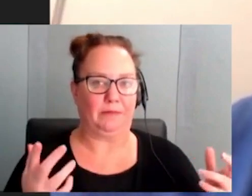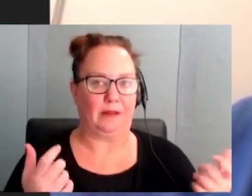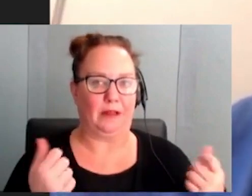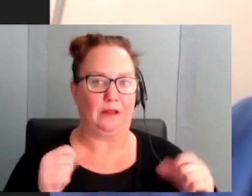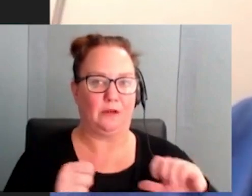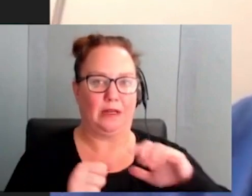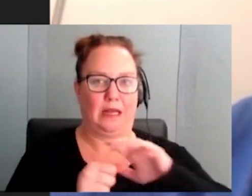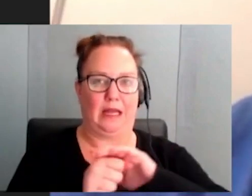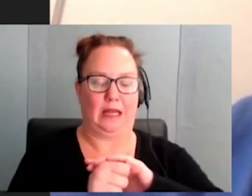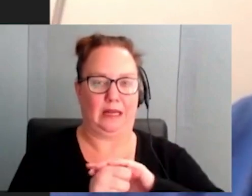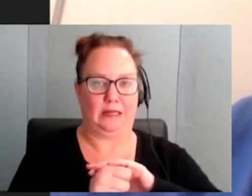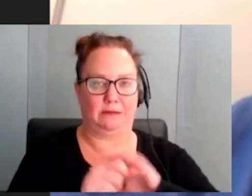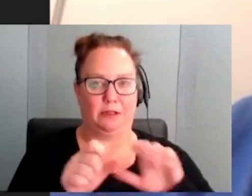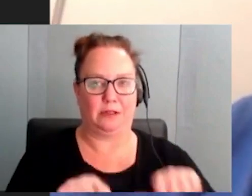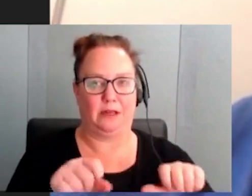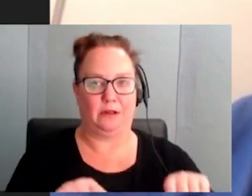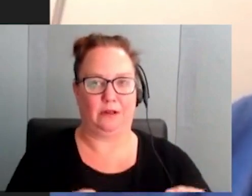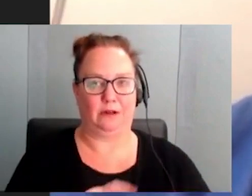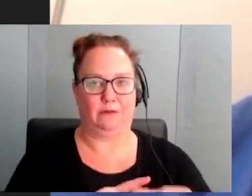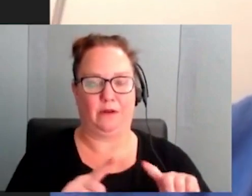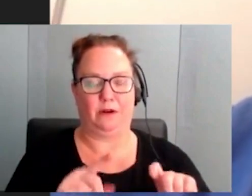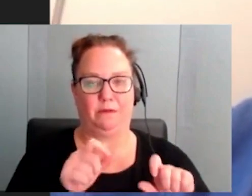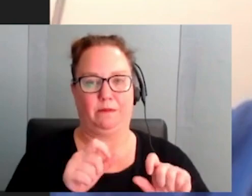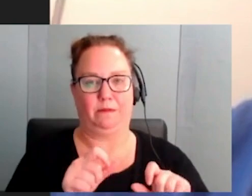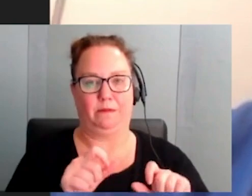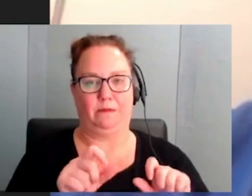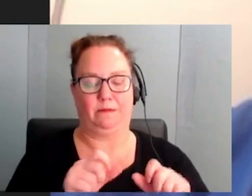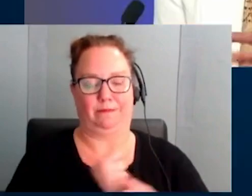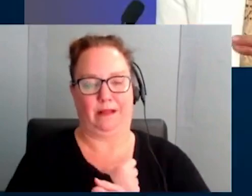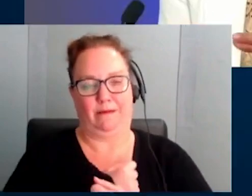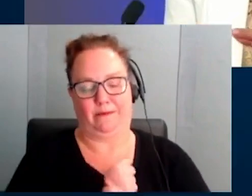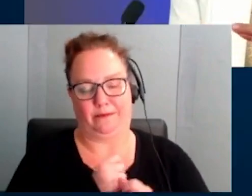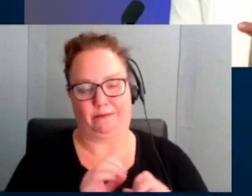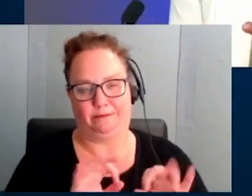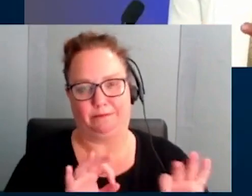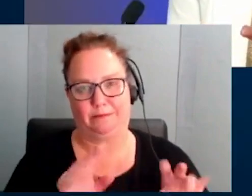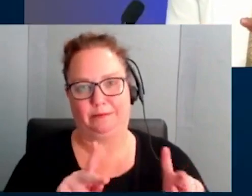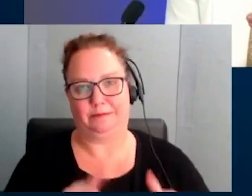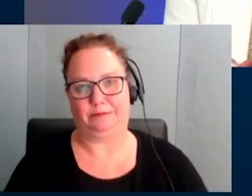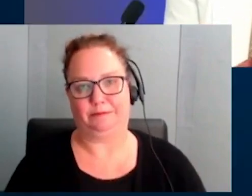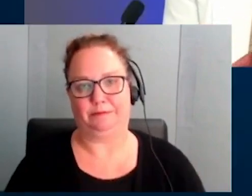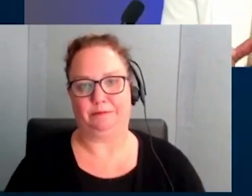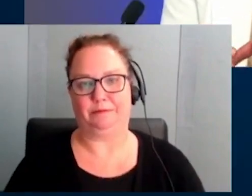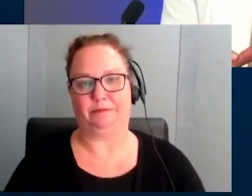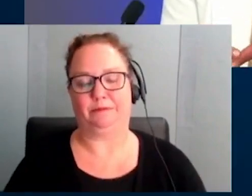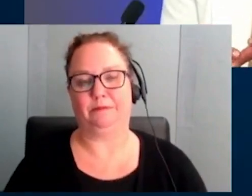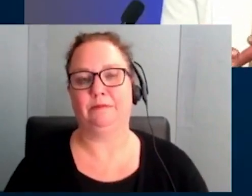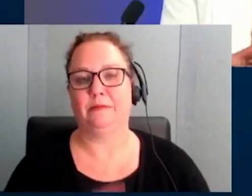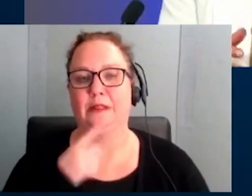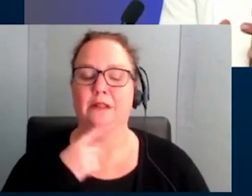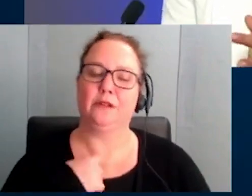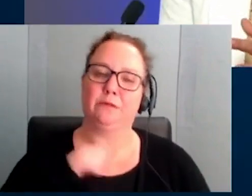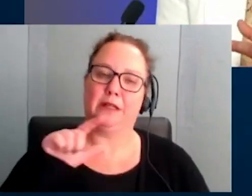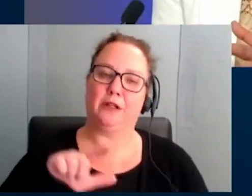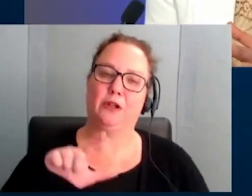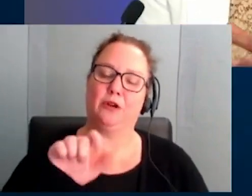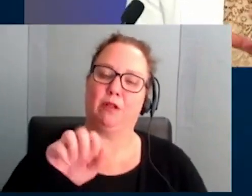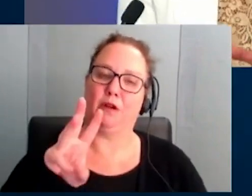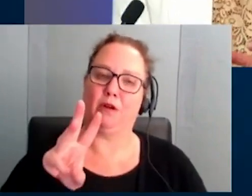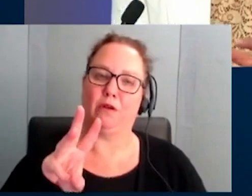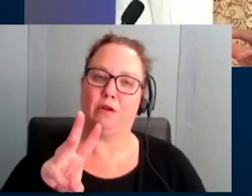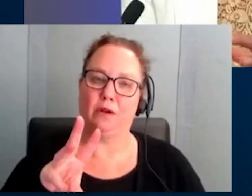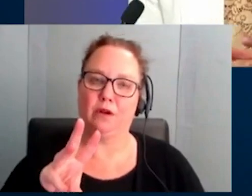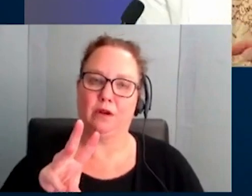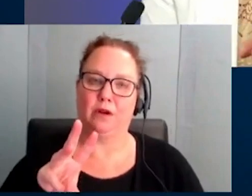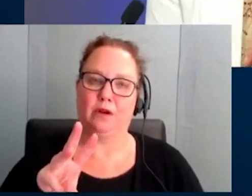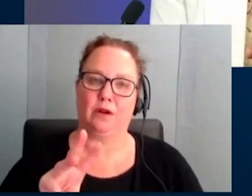it as much as I possibly could from loved ones. What were some of your lows? Tell me about that, because I want to hear, when we wrap up today, I want to